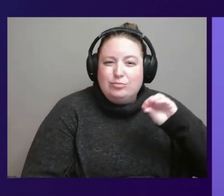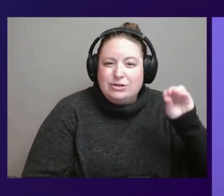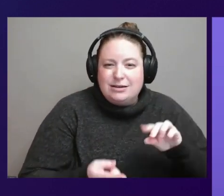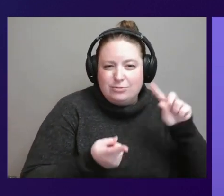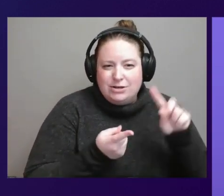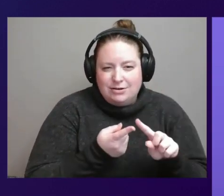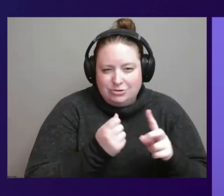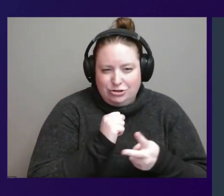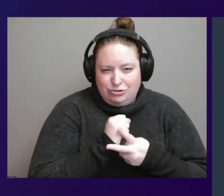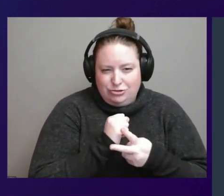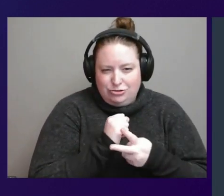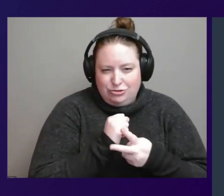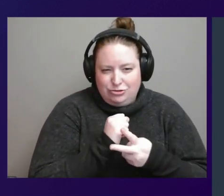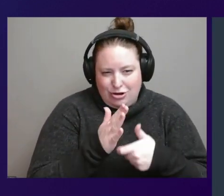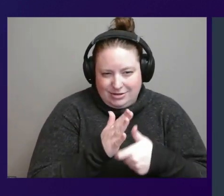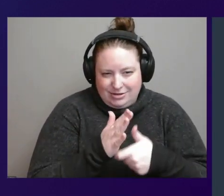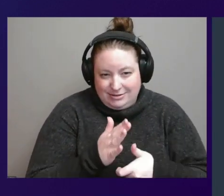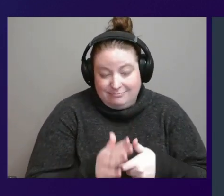results.